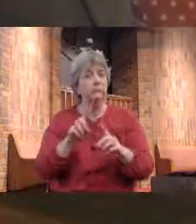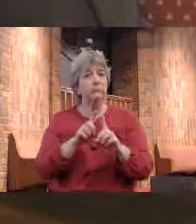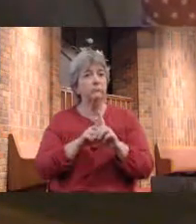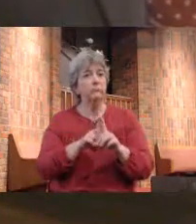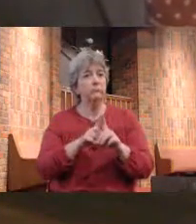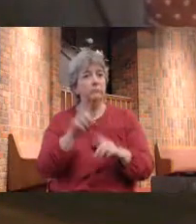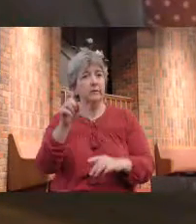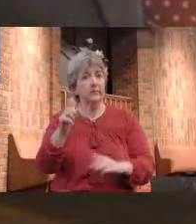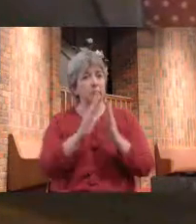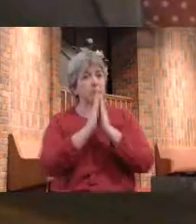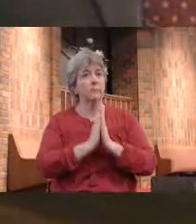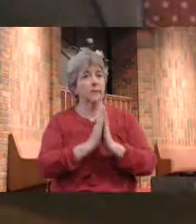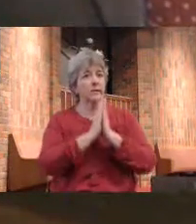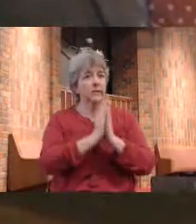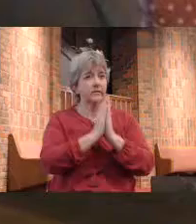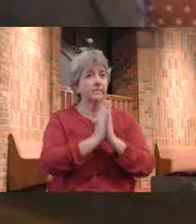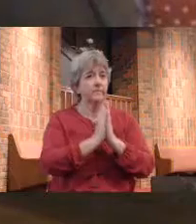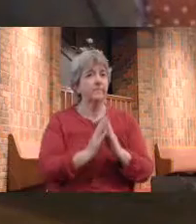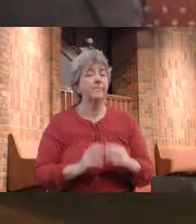praying.